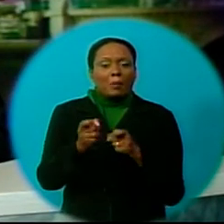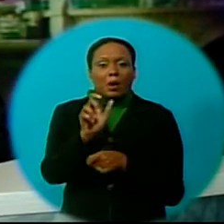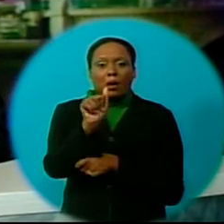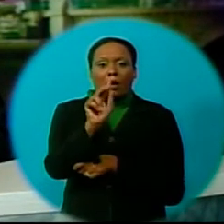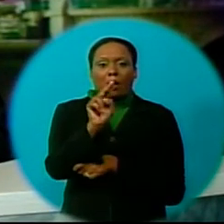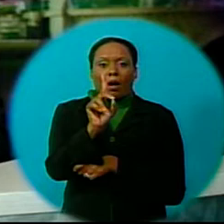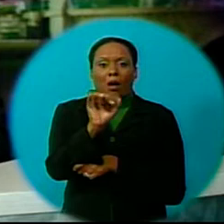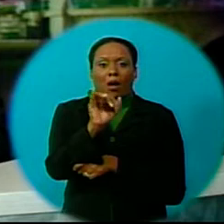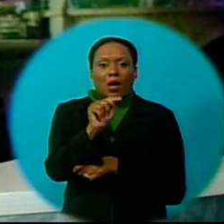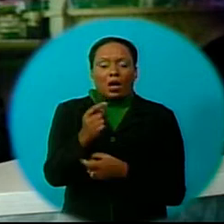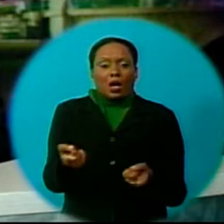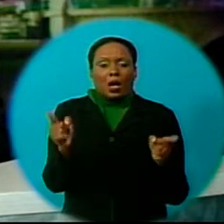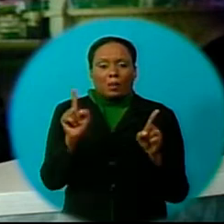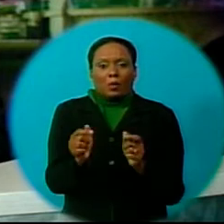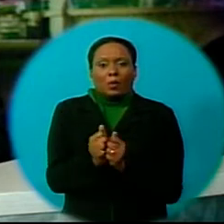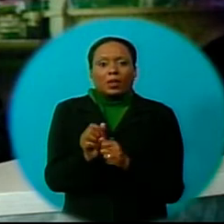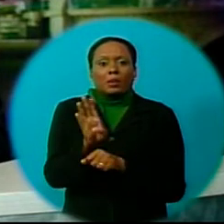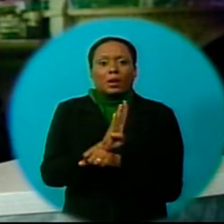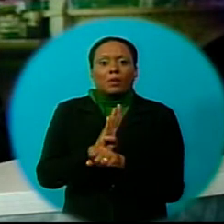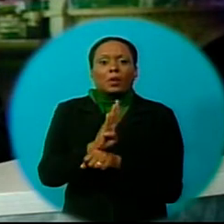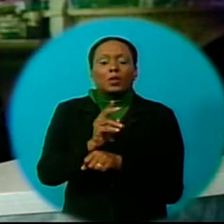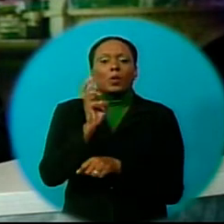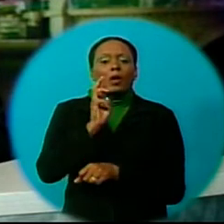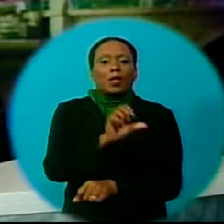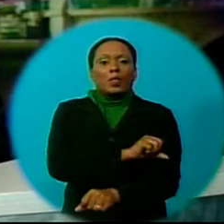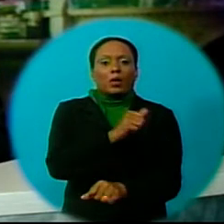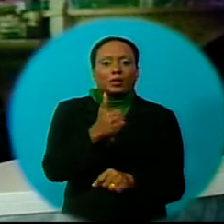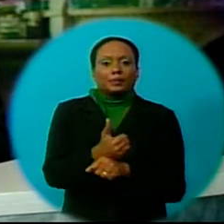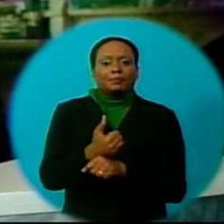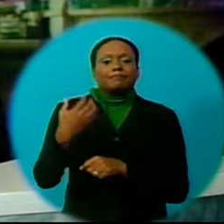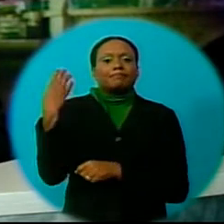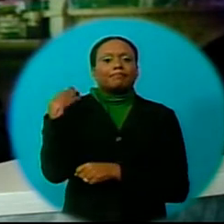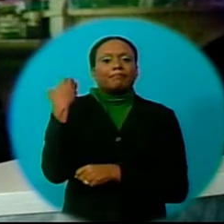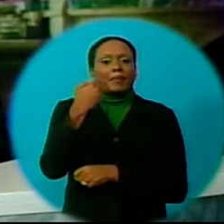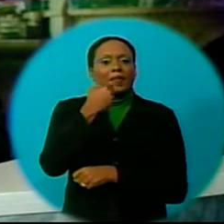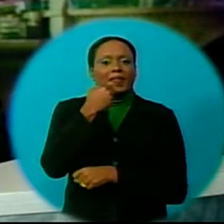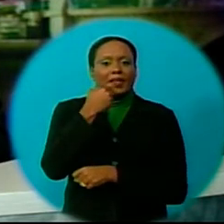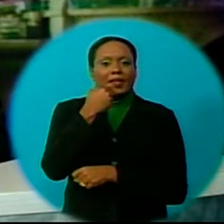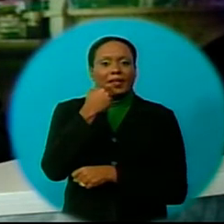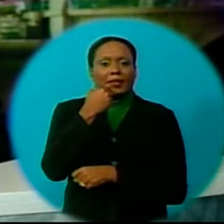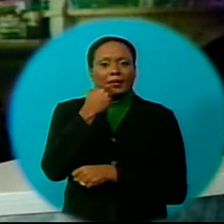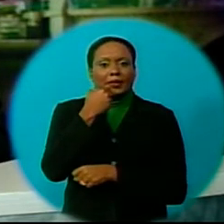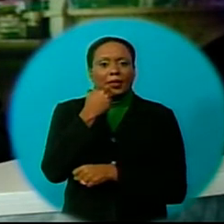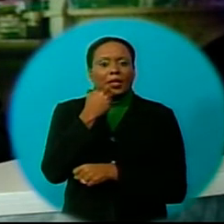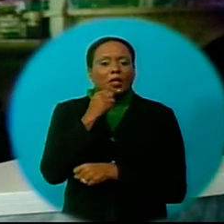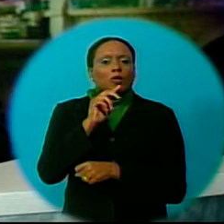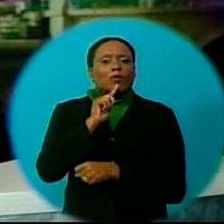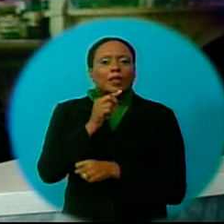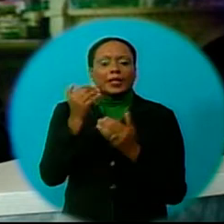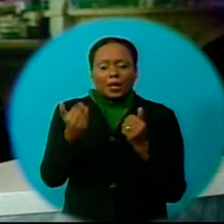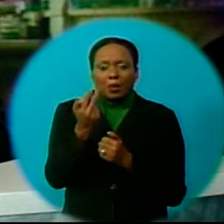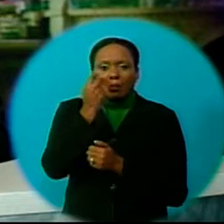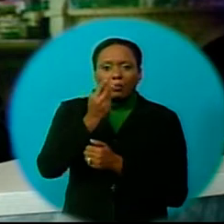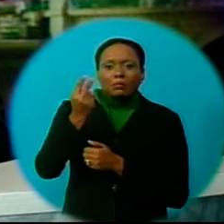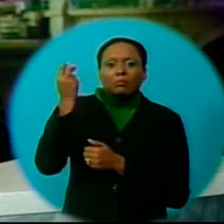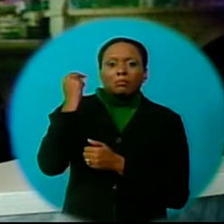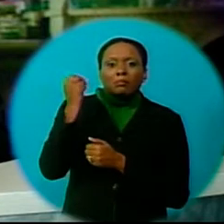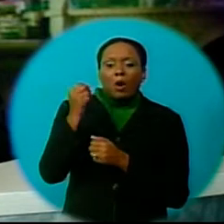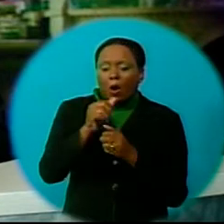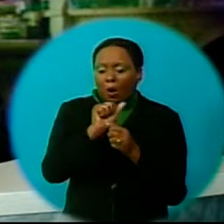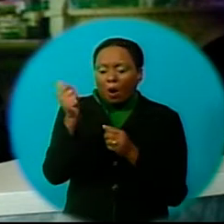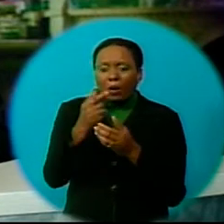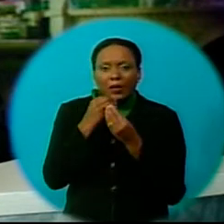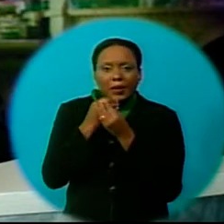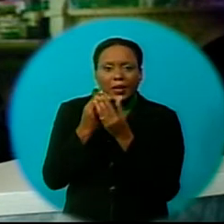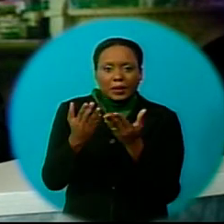has been conducted into the Barbados Water Authority. Chairman Dr. Atlee Brathwaite says the study is being reviewed and the results